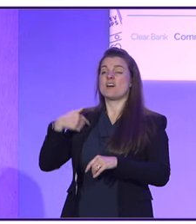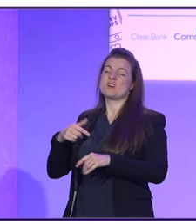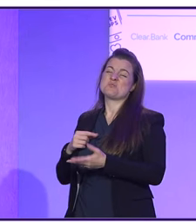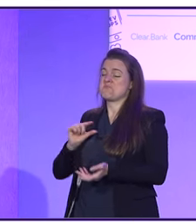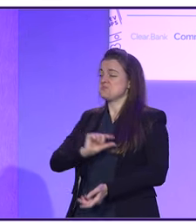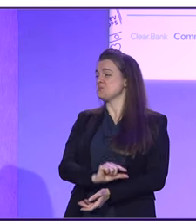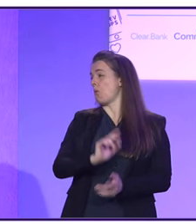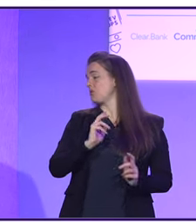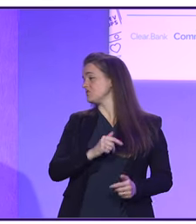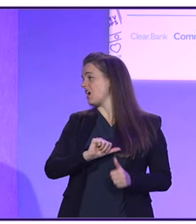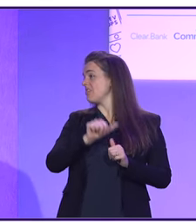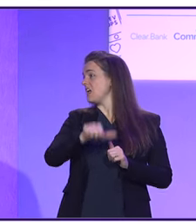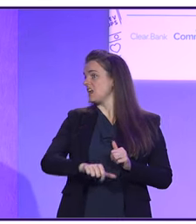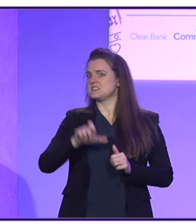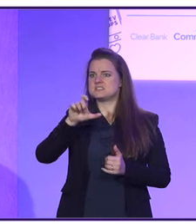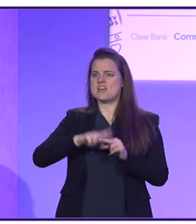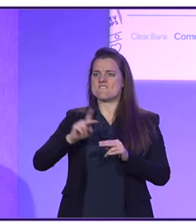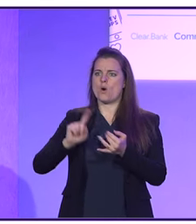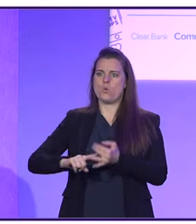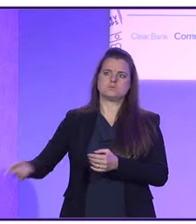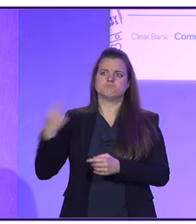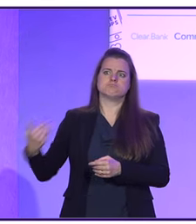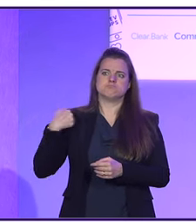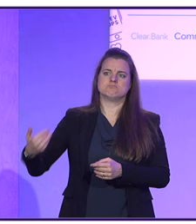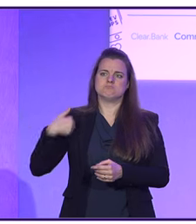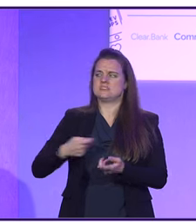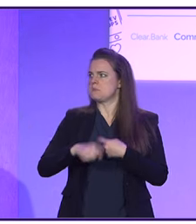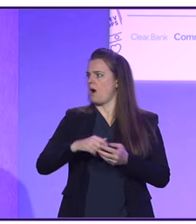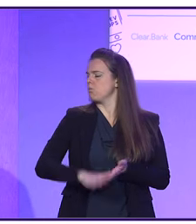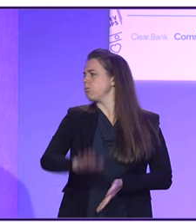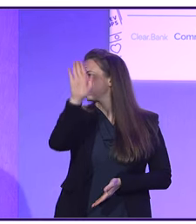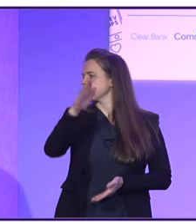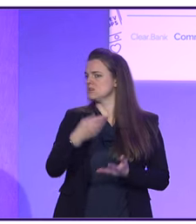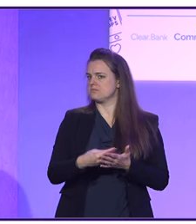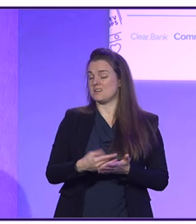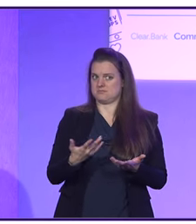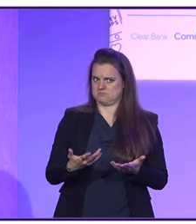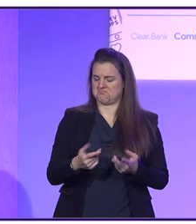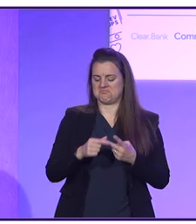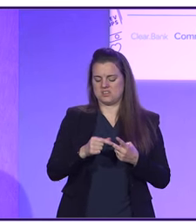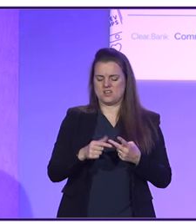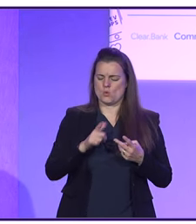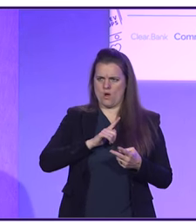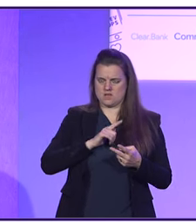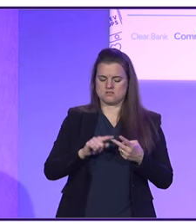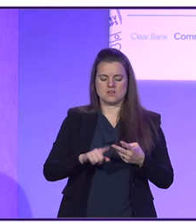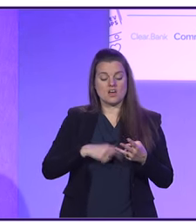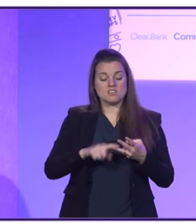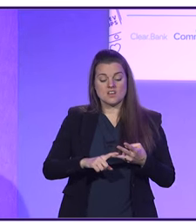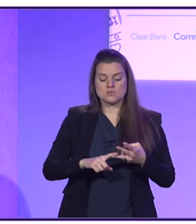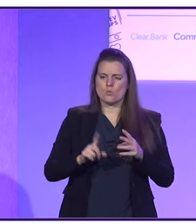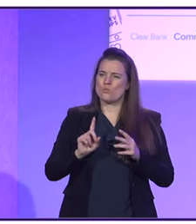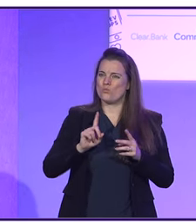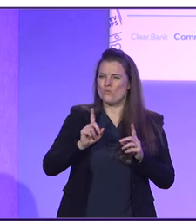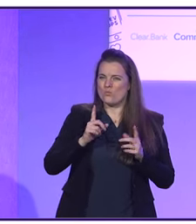day my CFO was messaging me constantly. And then the next thing is, what can we do as engineers? This is if we have DIY solutions, for